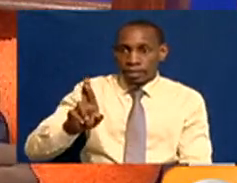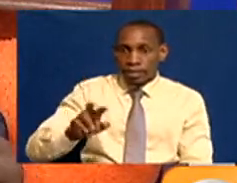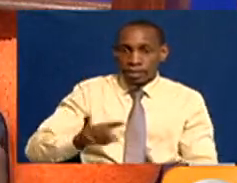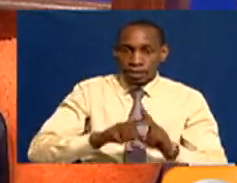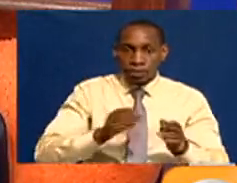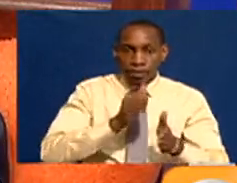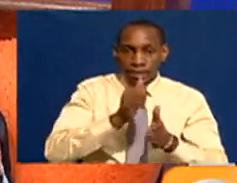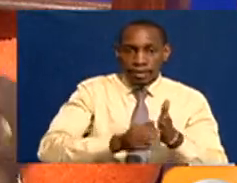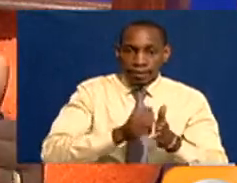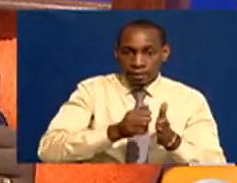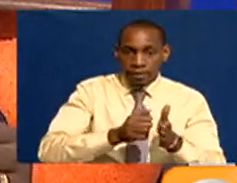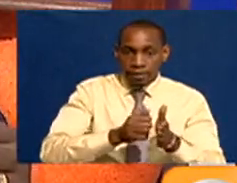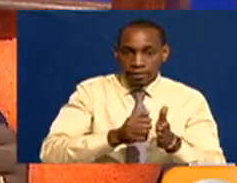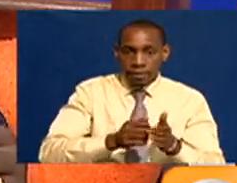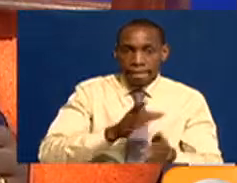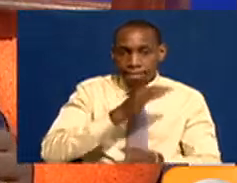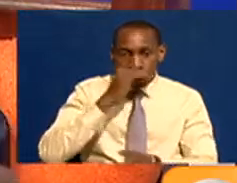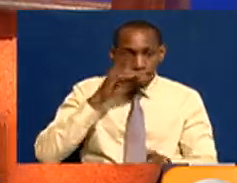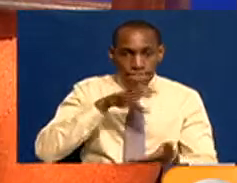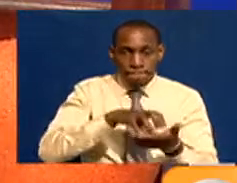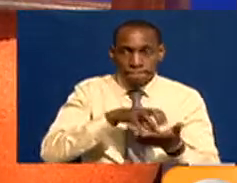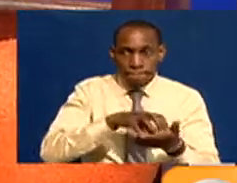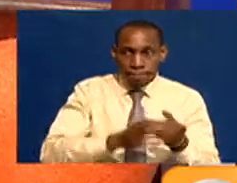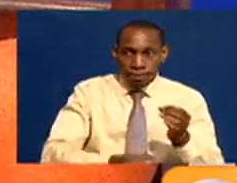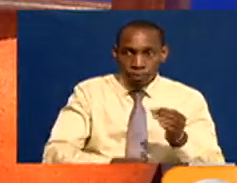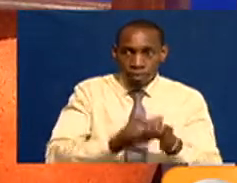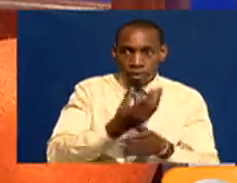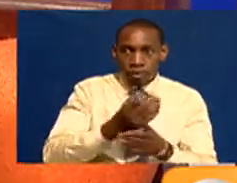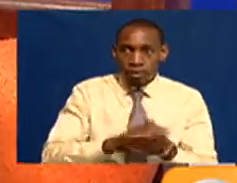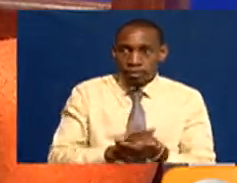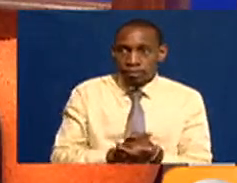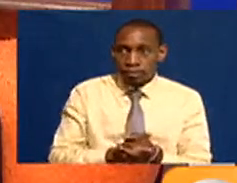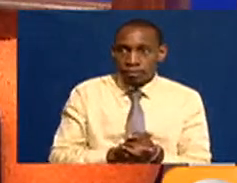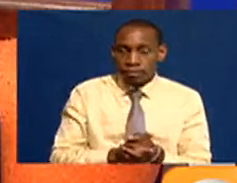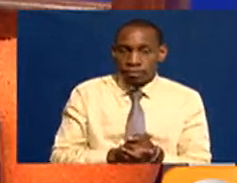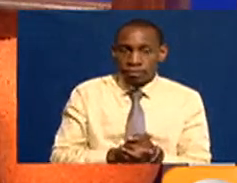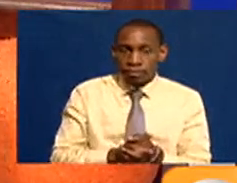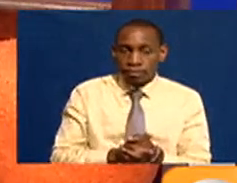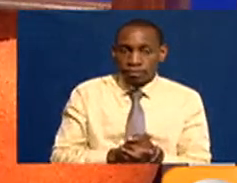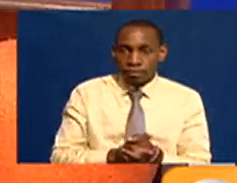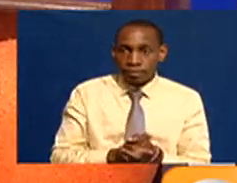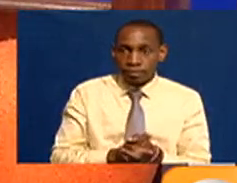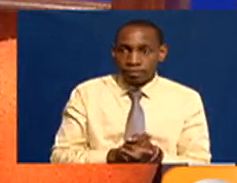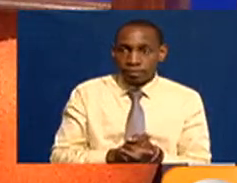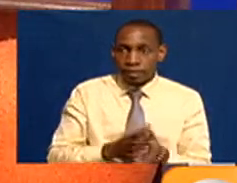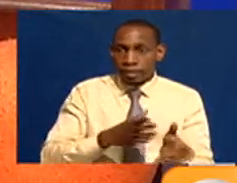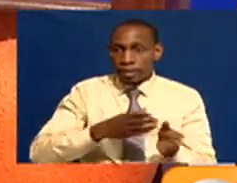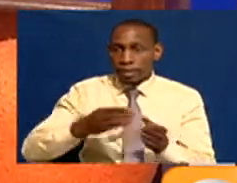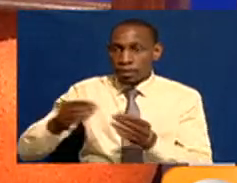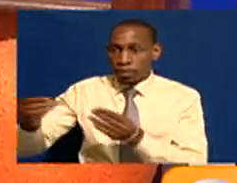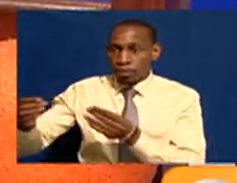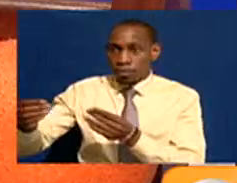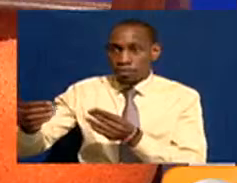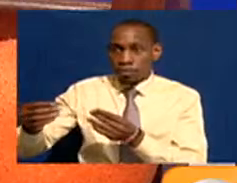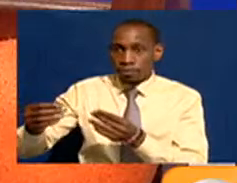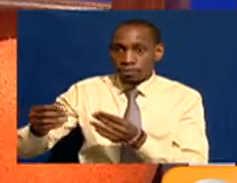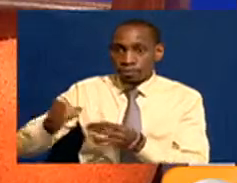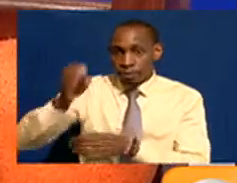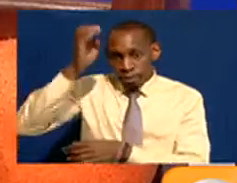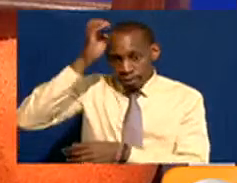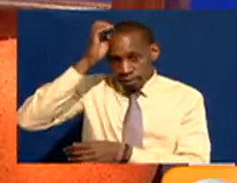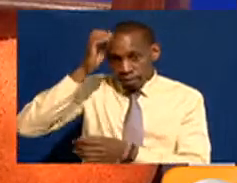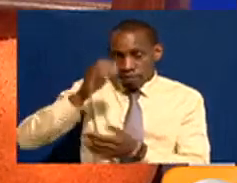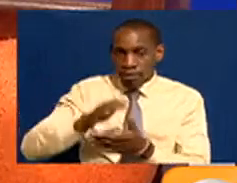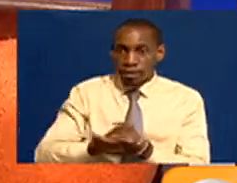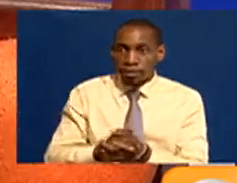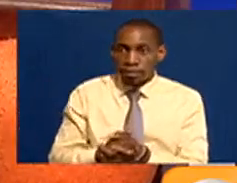Naivasha, where the dry port is supposed to be put, or is actually, all the way to via Eldoret through meter